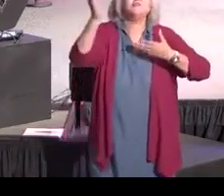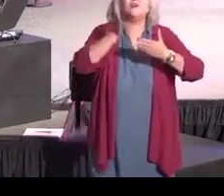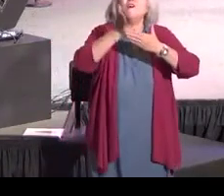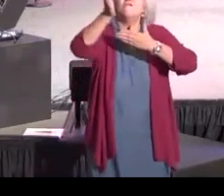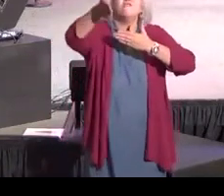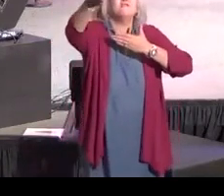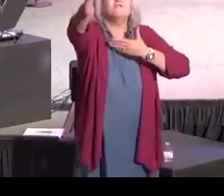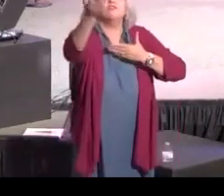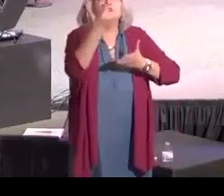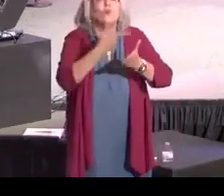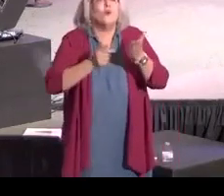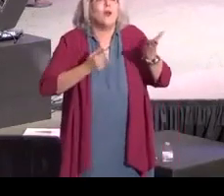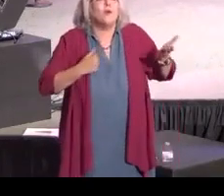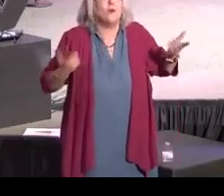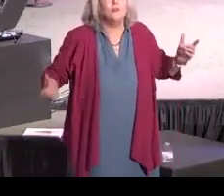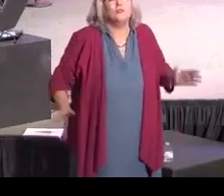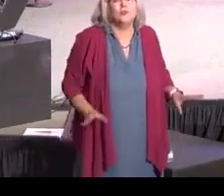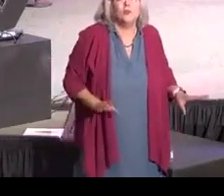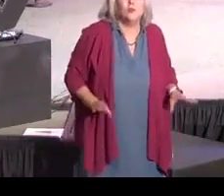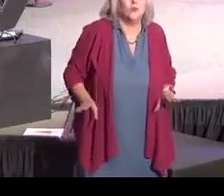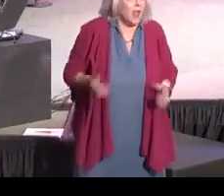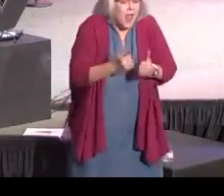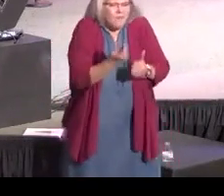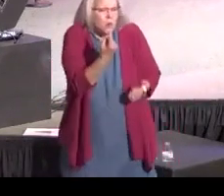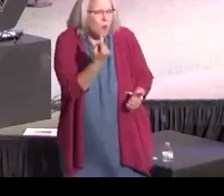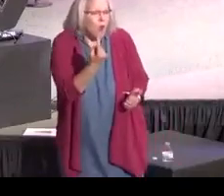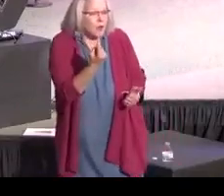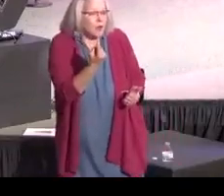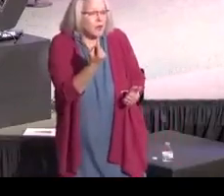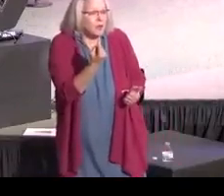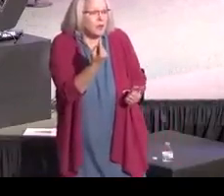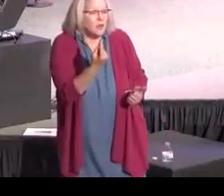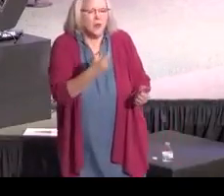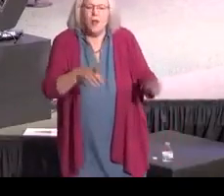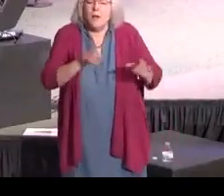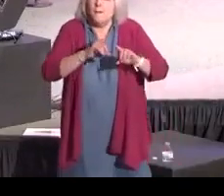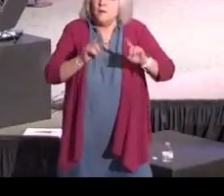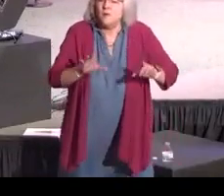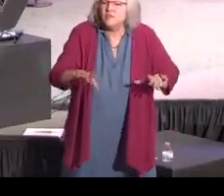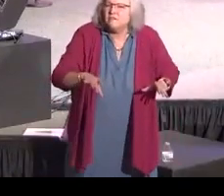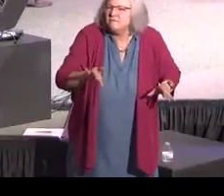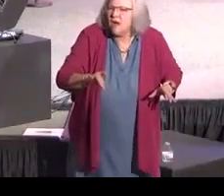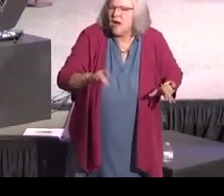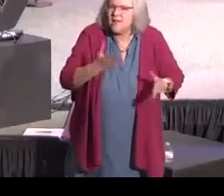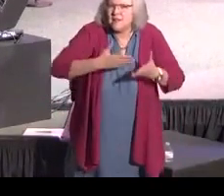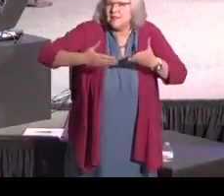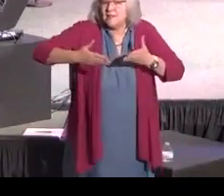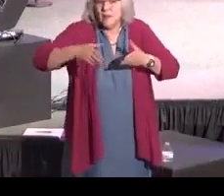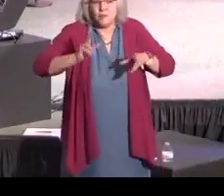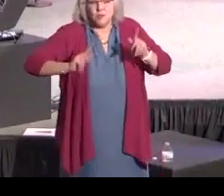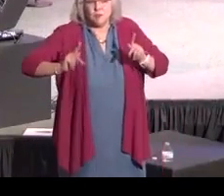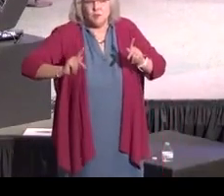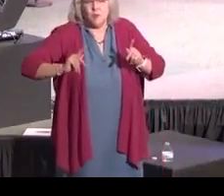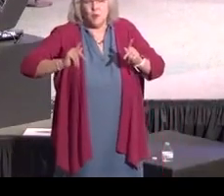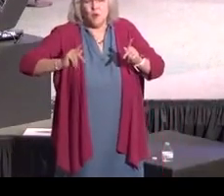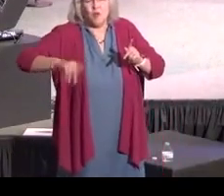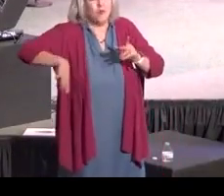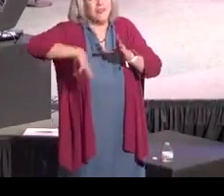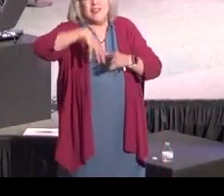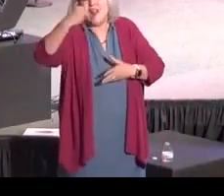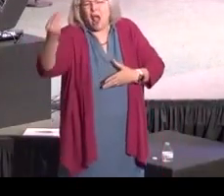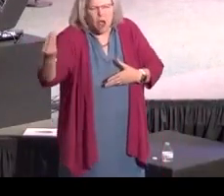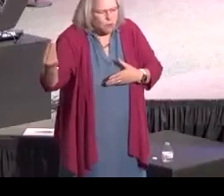in life. Every single one of them. But what you find is that some of those people, when they get out of